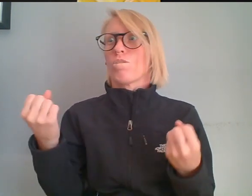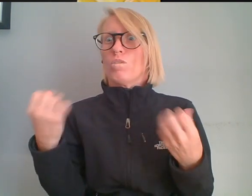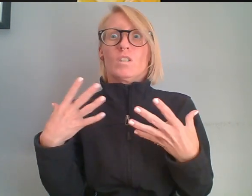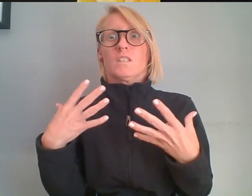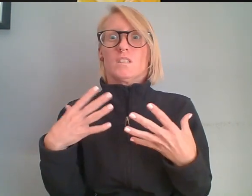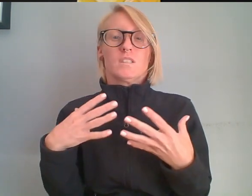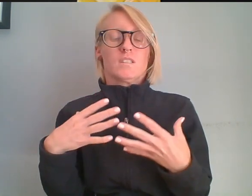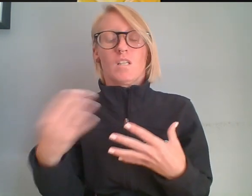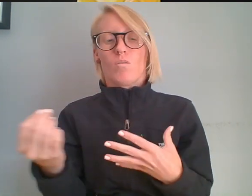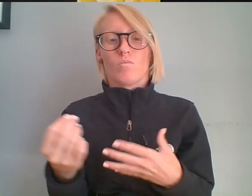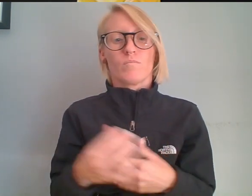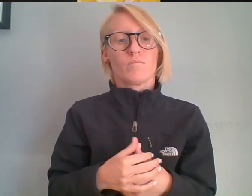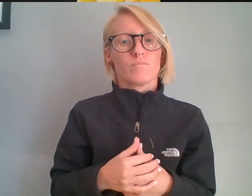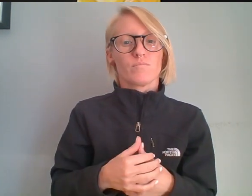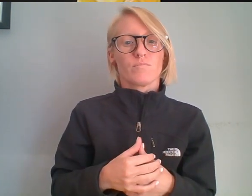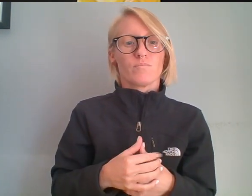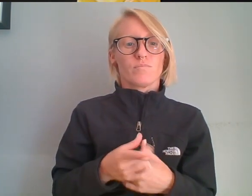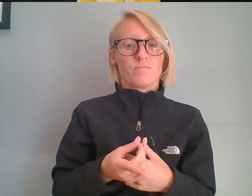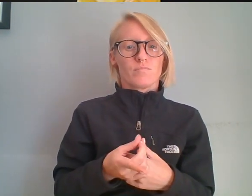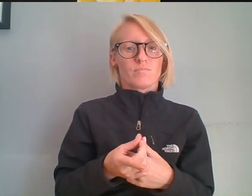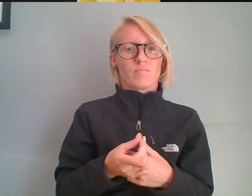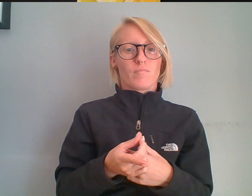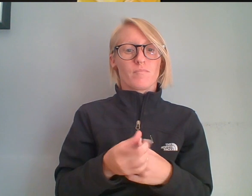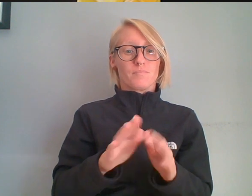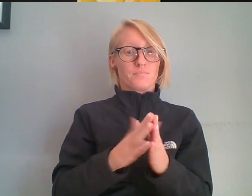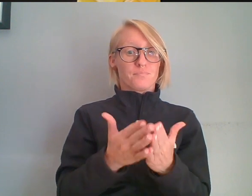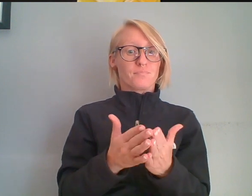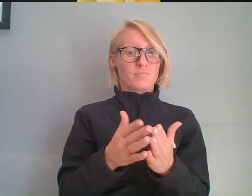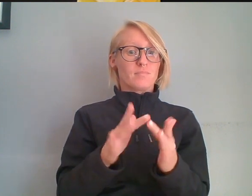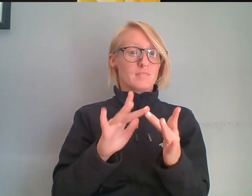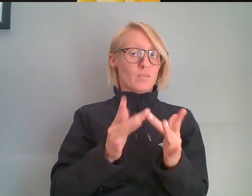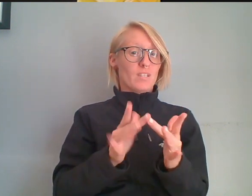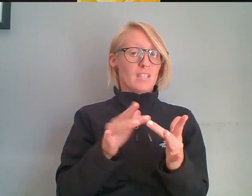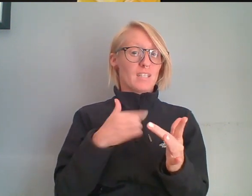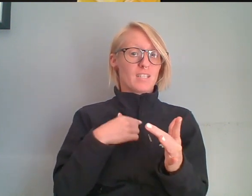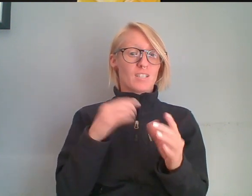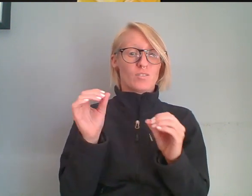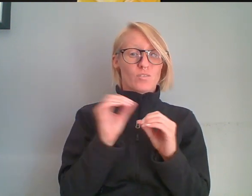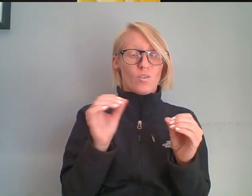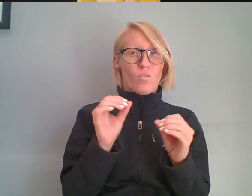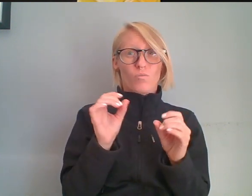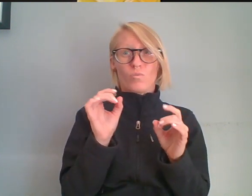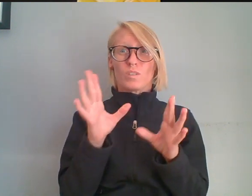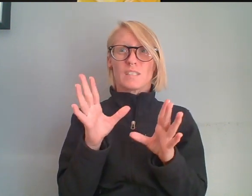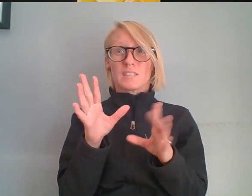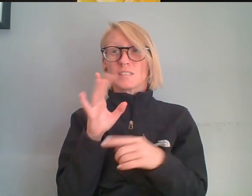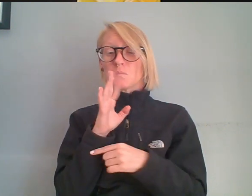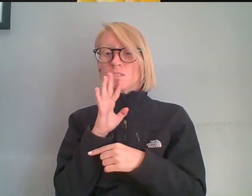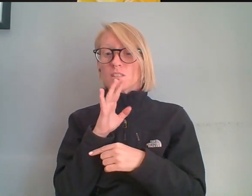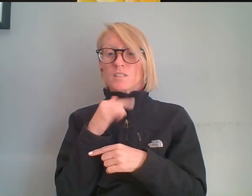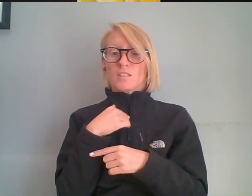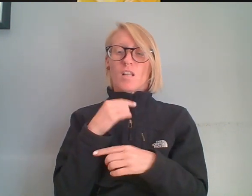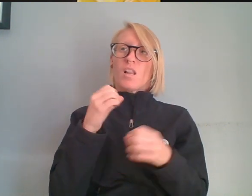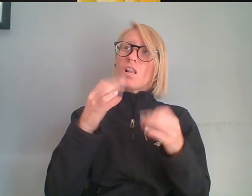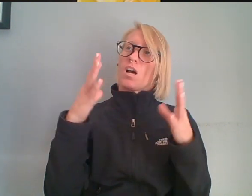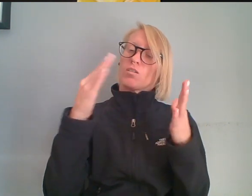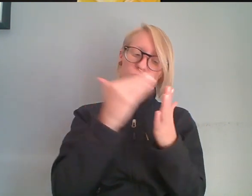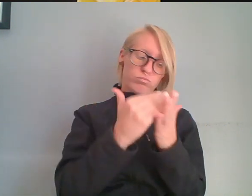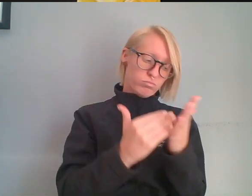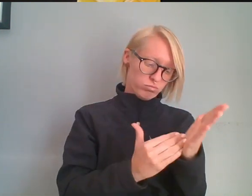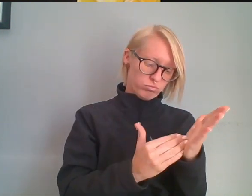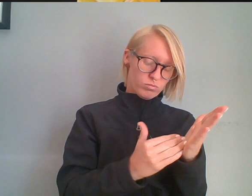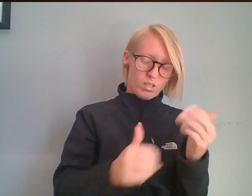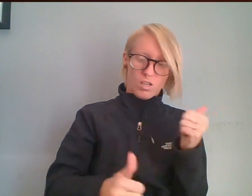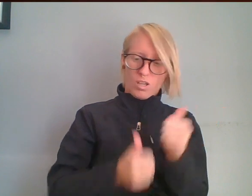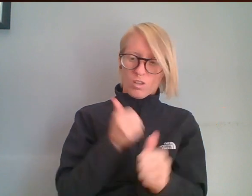a website here that I curate called No Freaking Speaking. And it has lots of information that I've written and others have written about how to